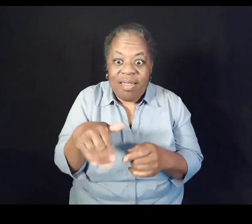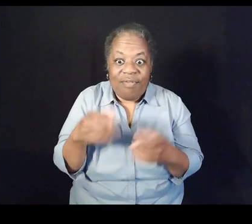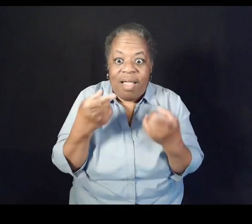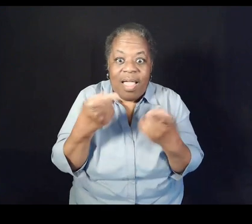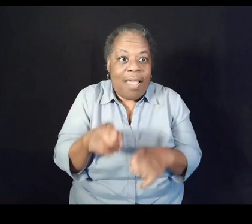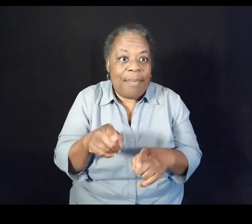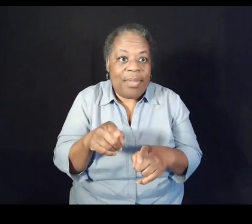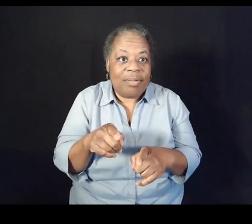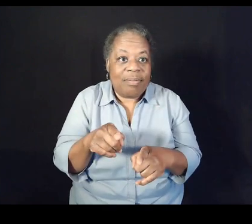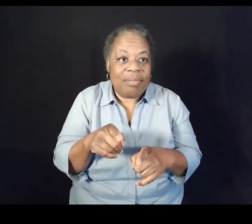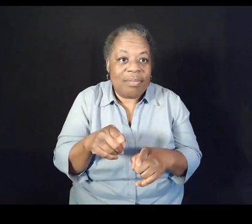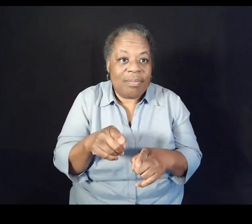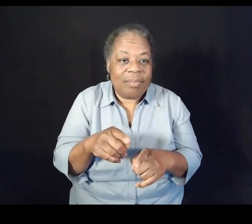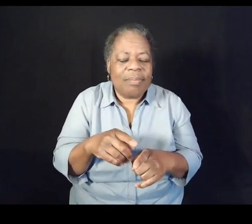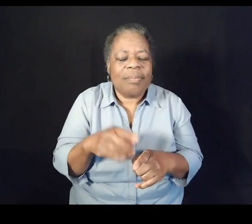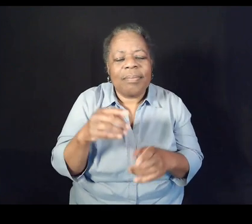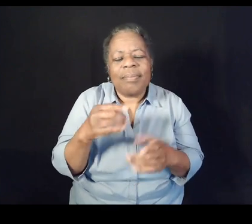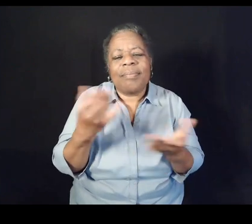Think of it this way.